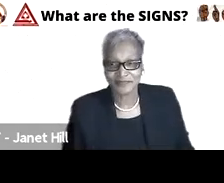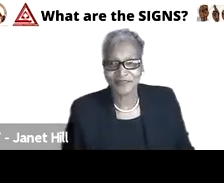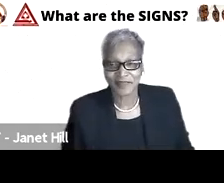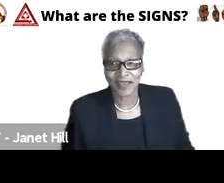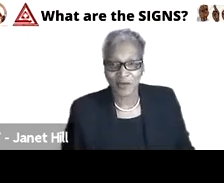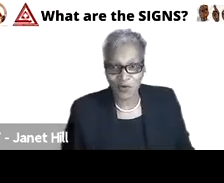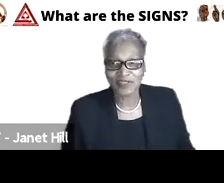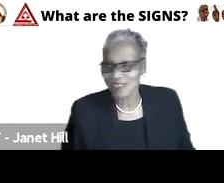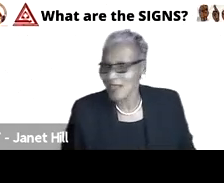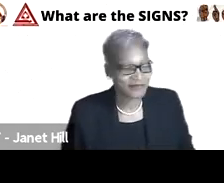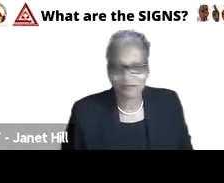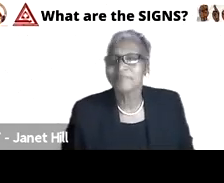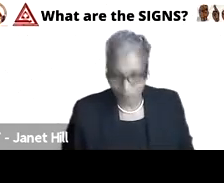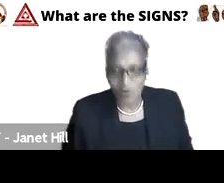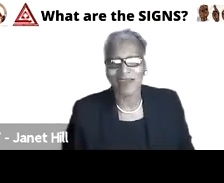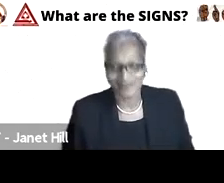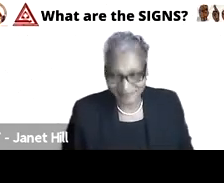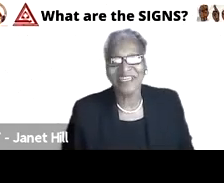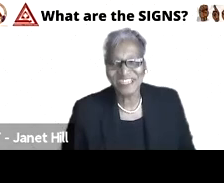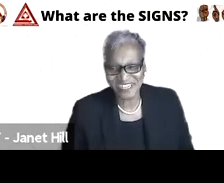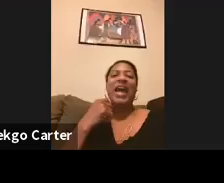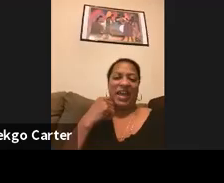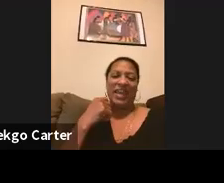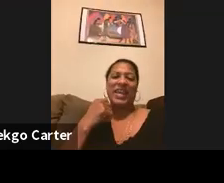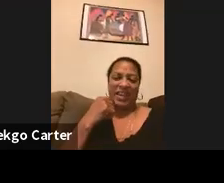Correct. I want to sign right.